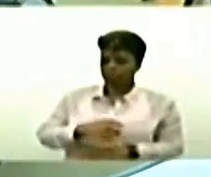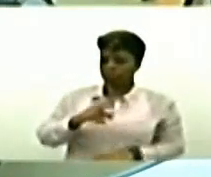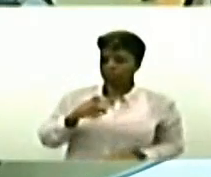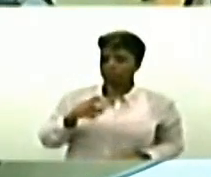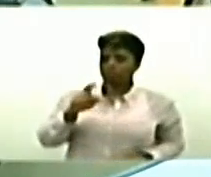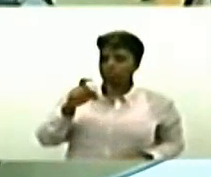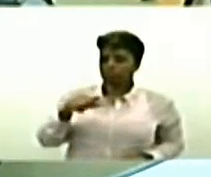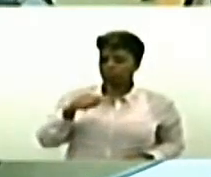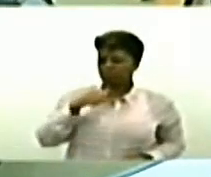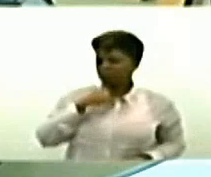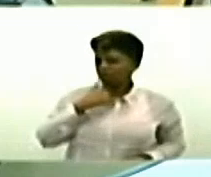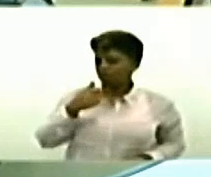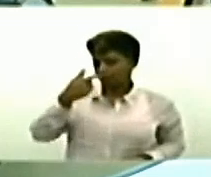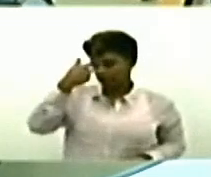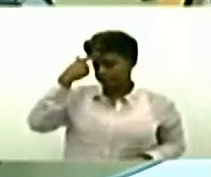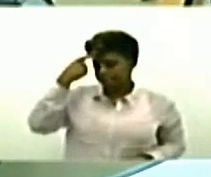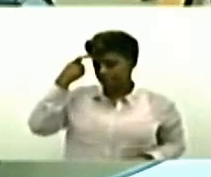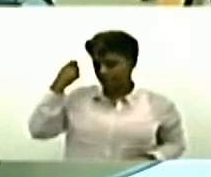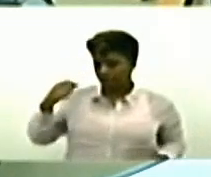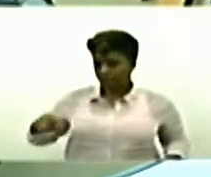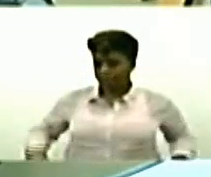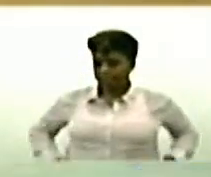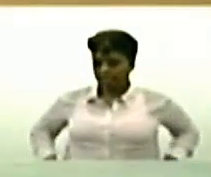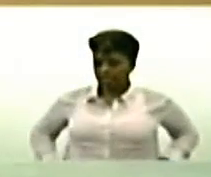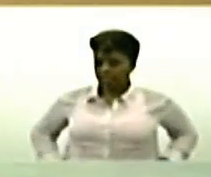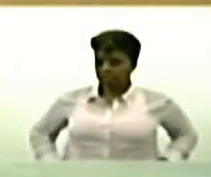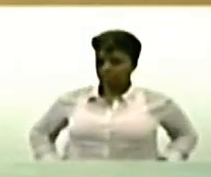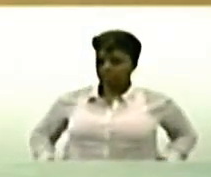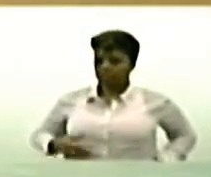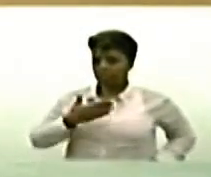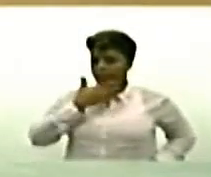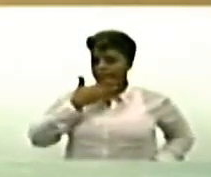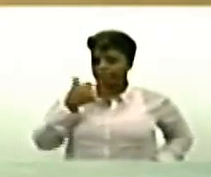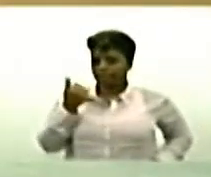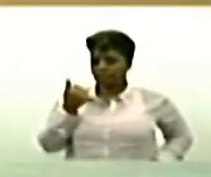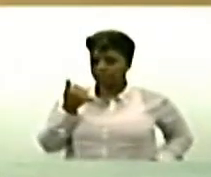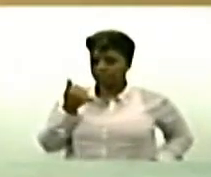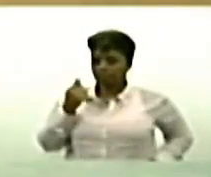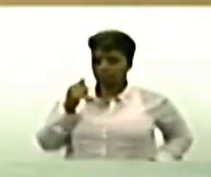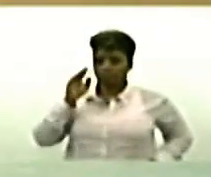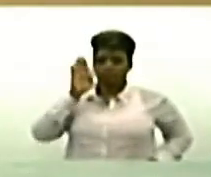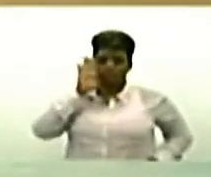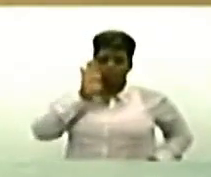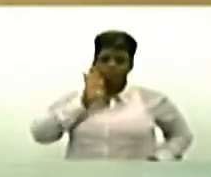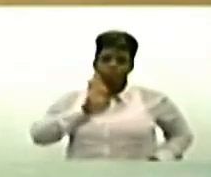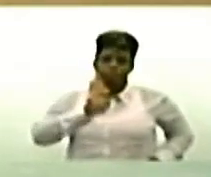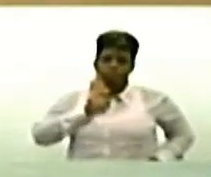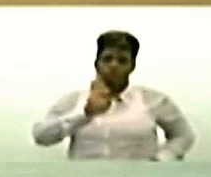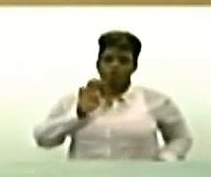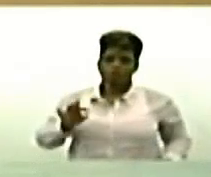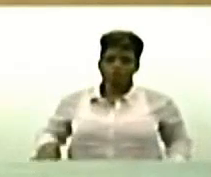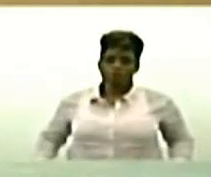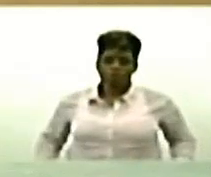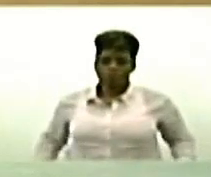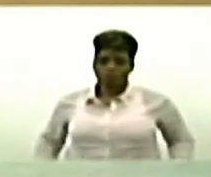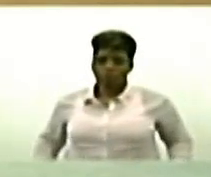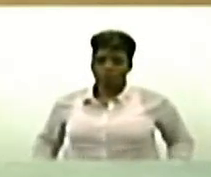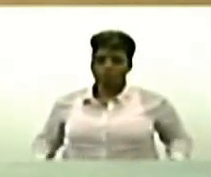trousers, use khaki. Because black in the night against light, it's